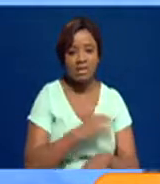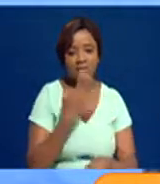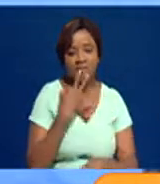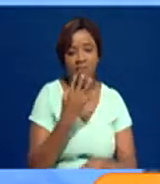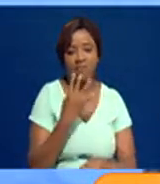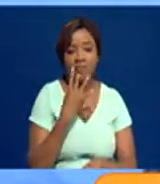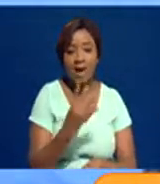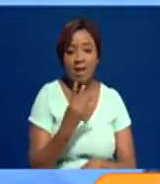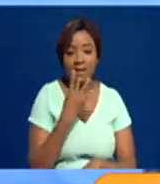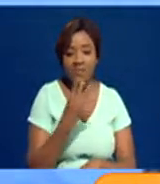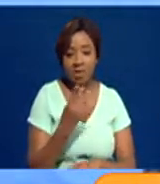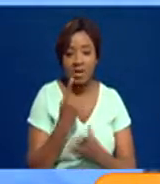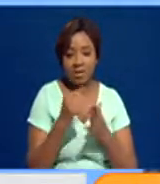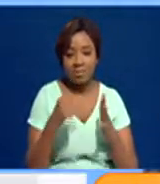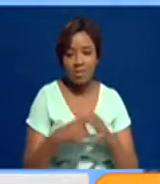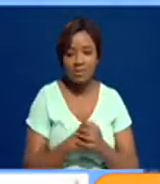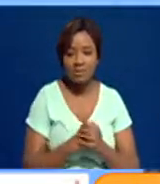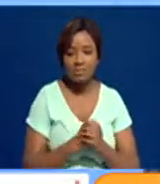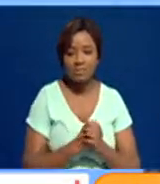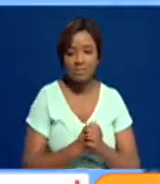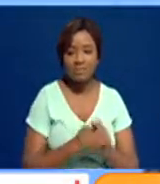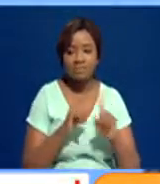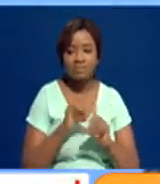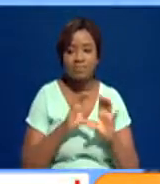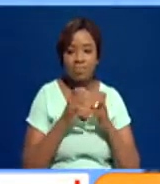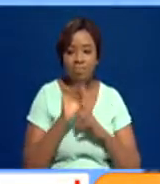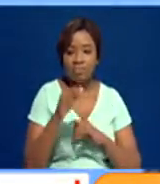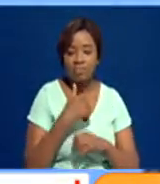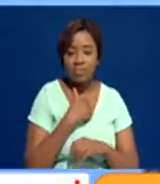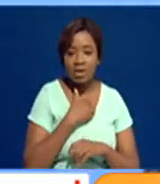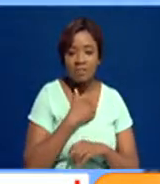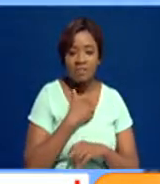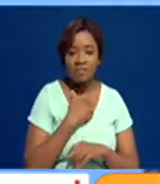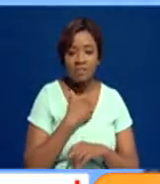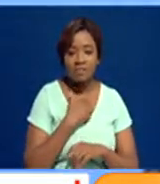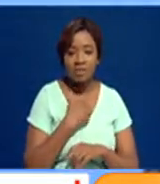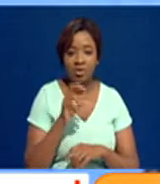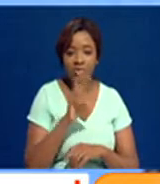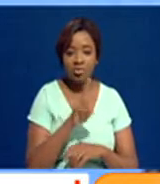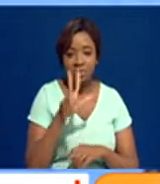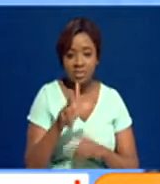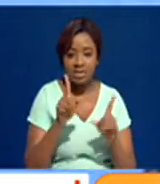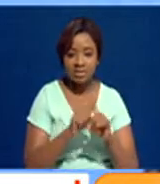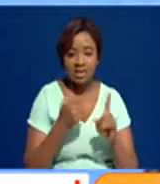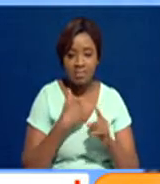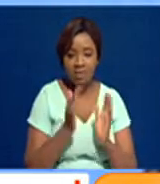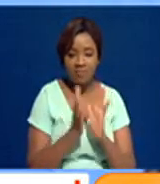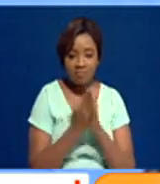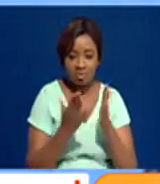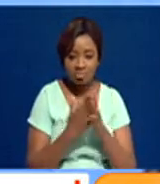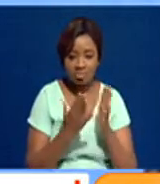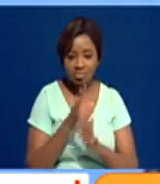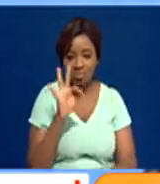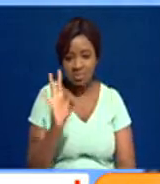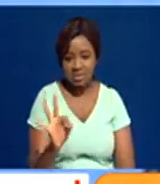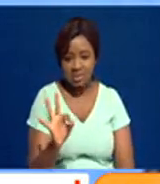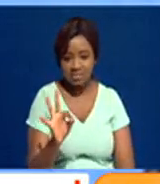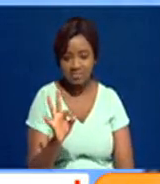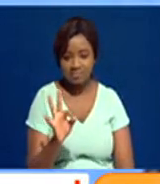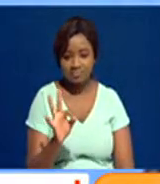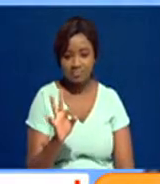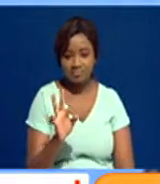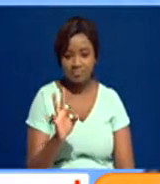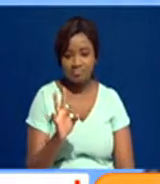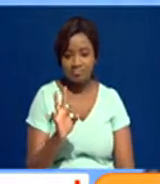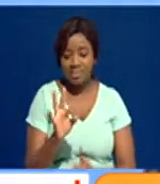Class 18, tulikuwa watu 83 na tulikuwa na vitabu tatu, hiyo yenye sikuwa nayo. Sasa tunatumia